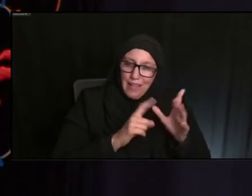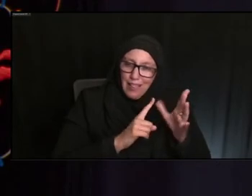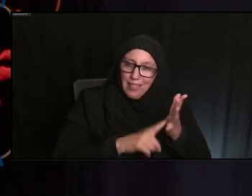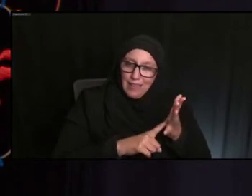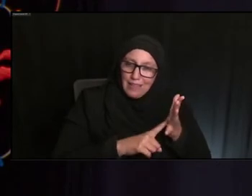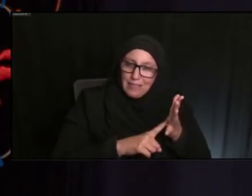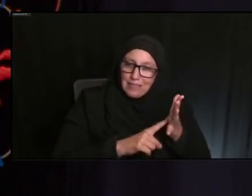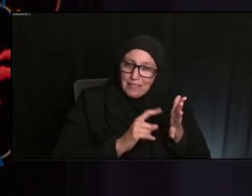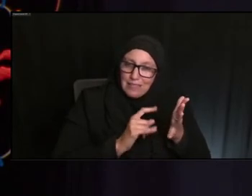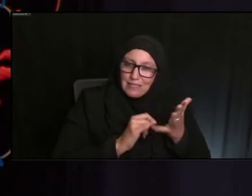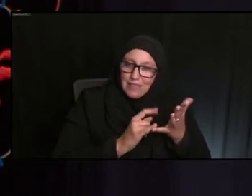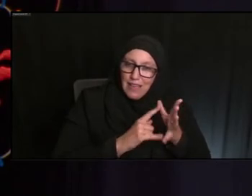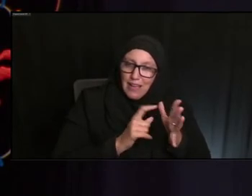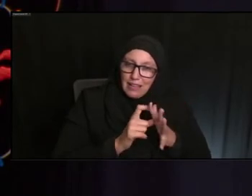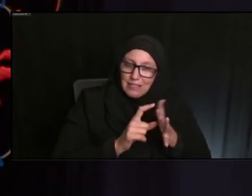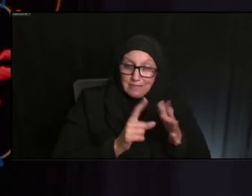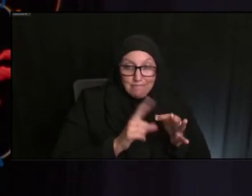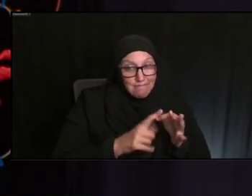world.